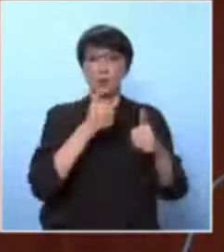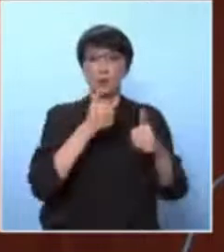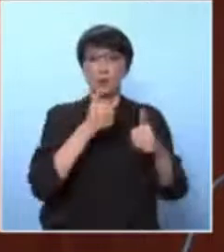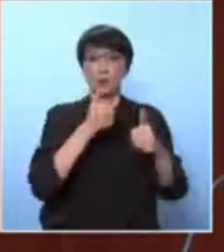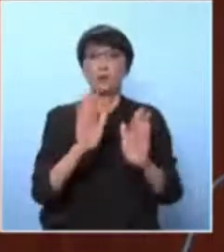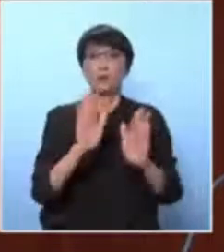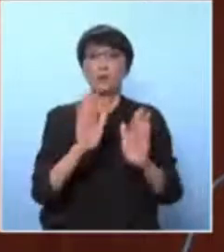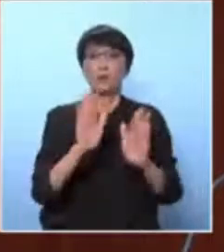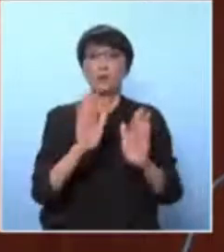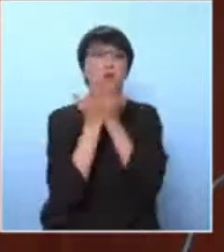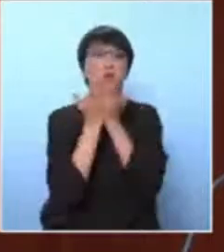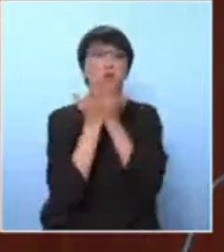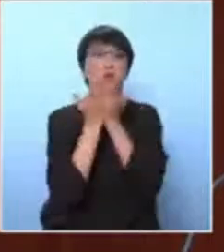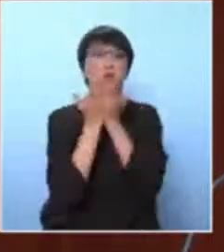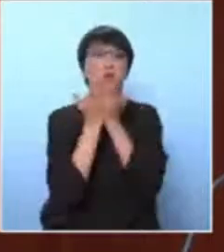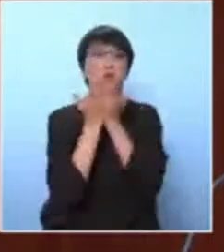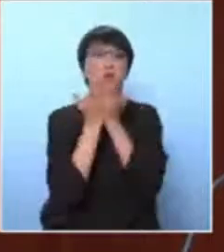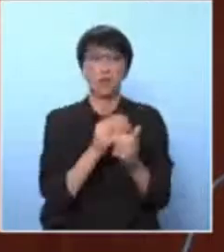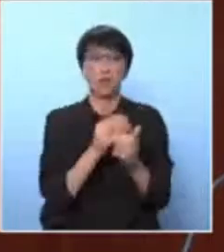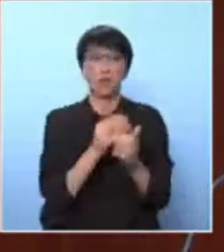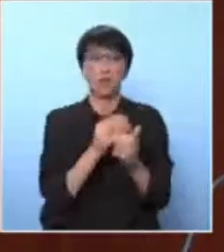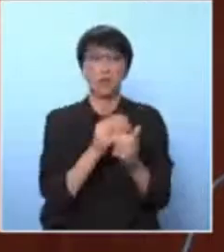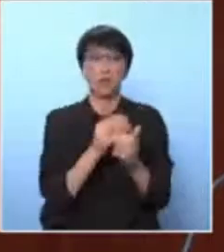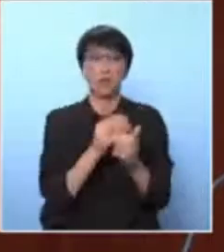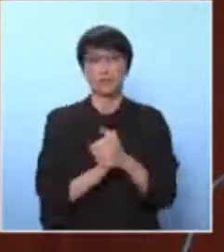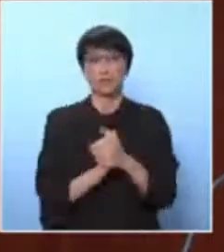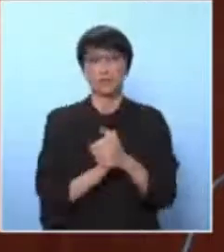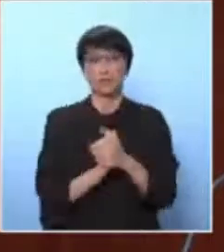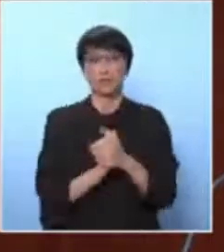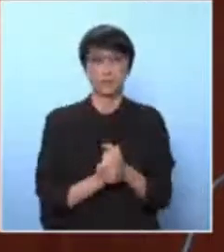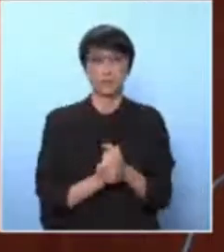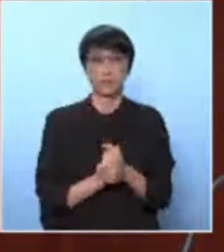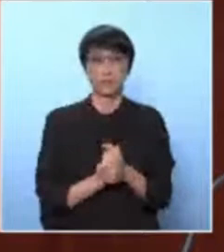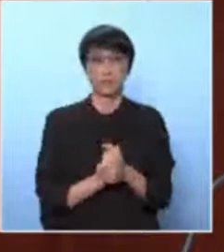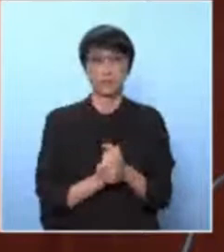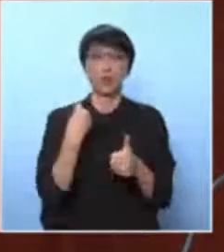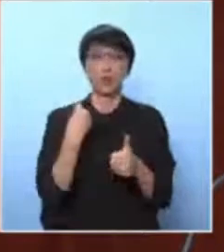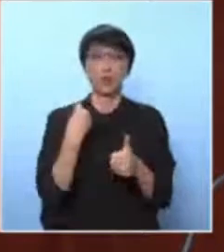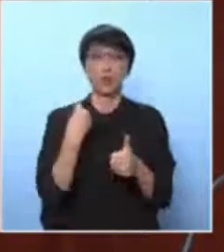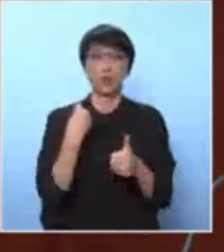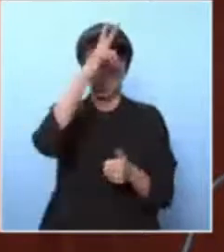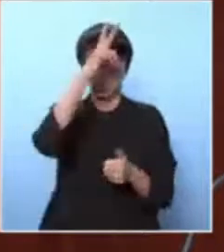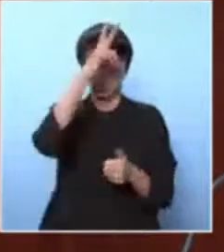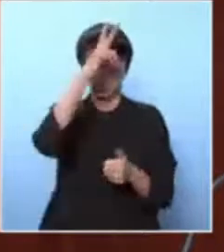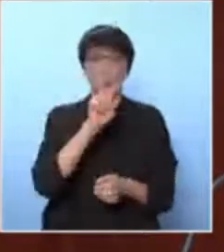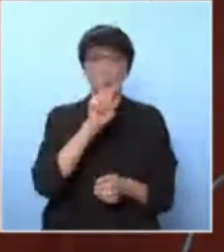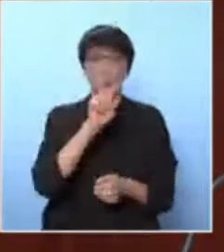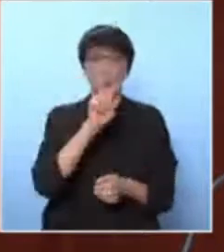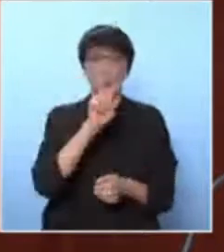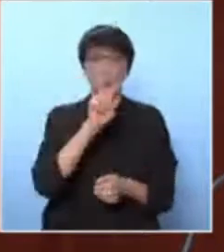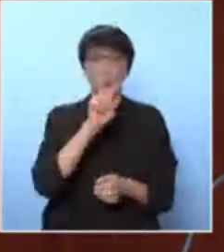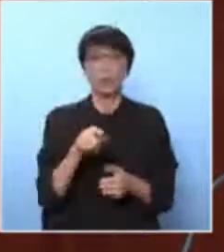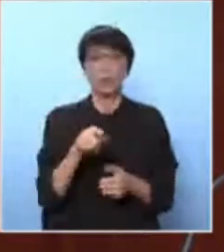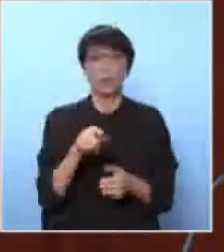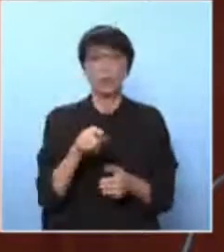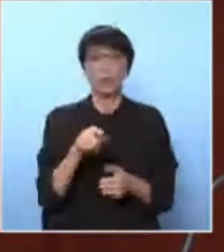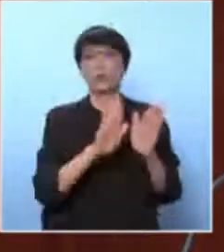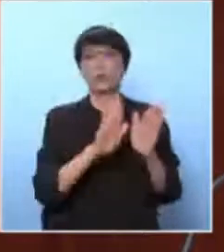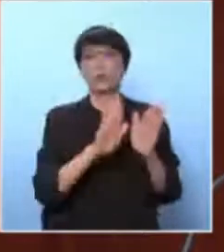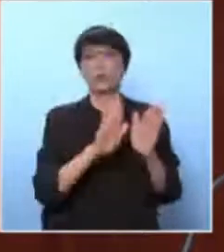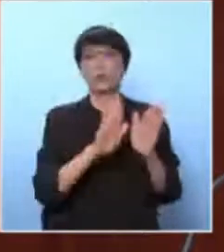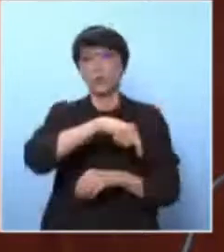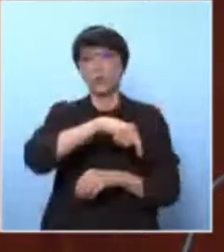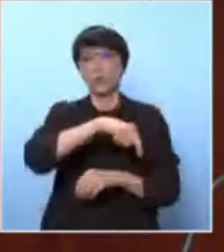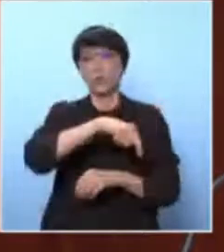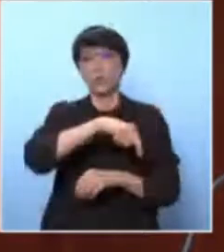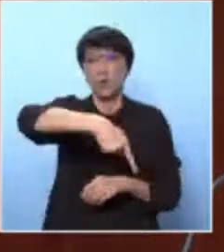offer the trainees 6-month placement follow-up services and skill training. The ERB will review its service scope, training